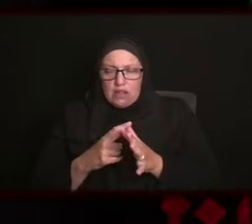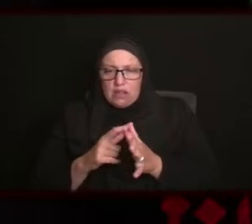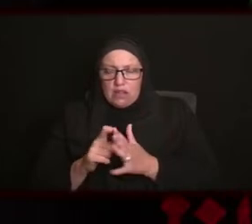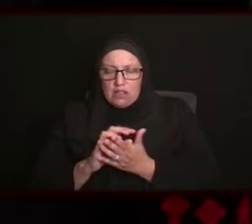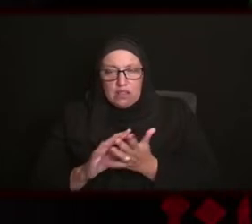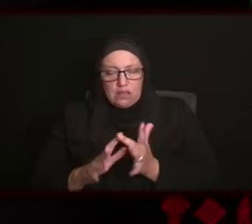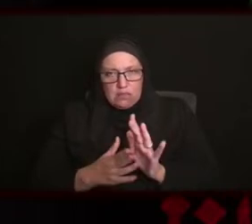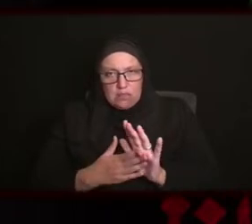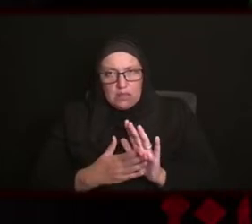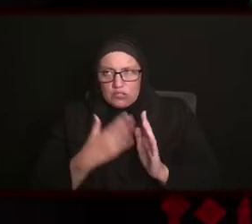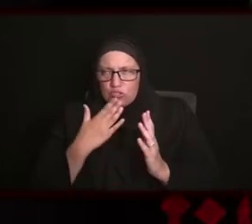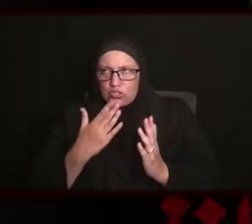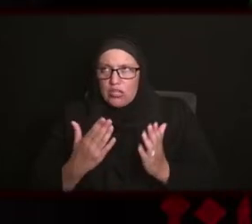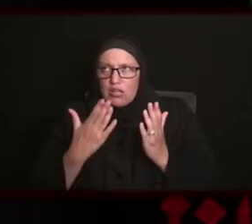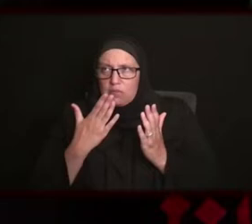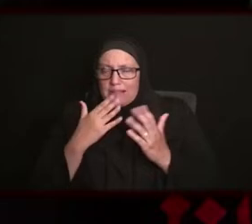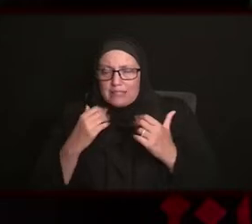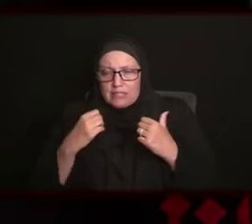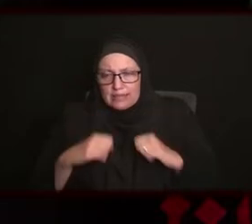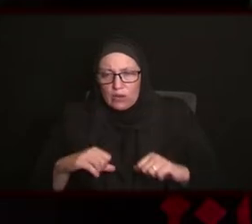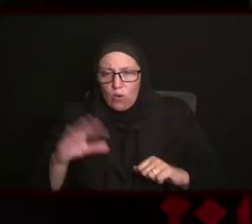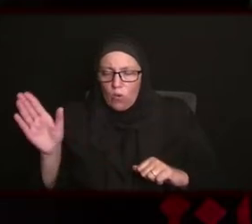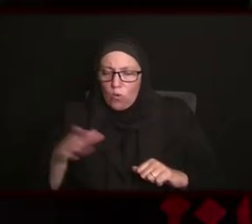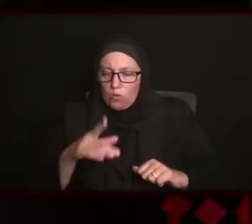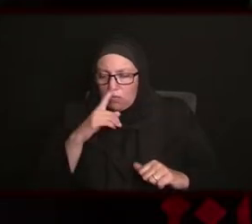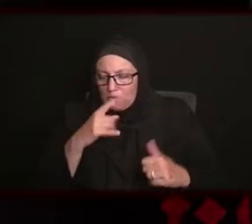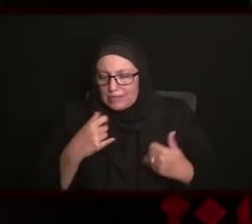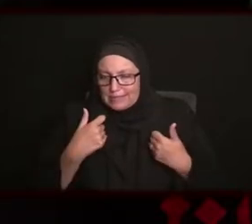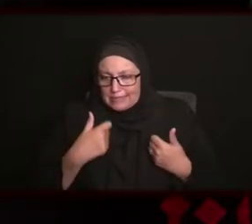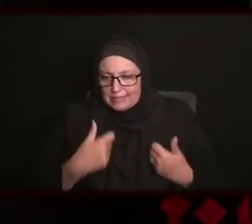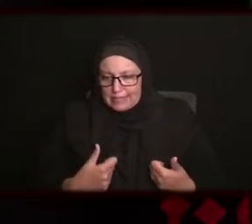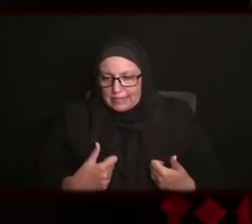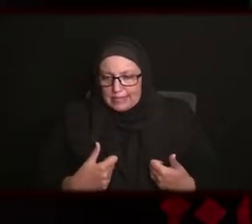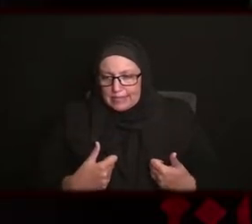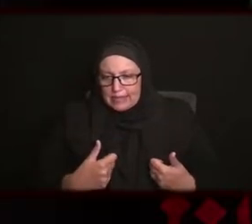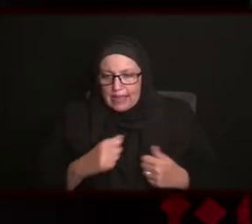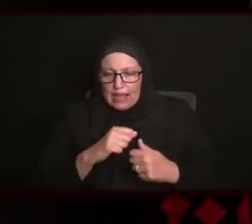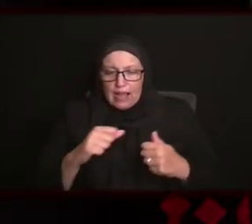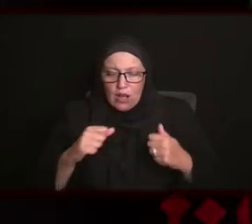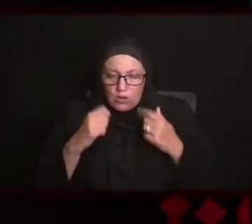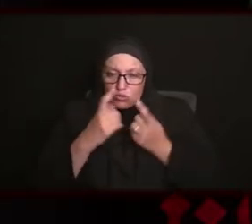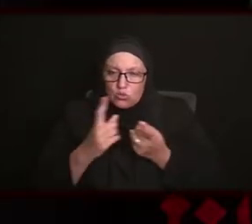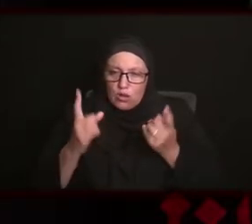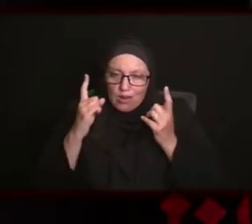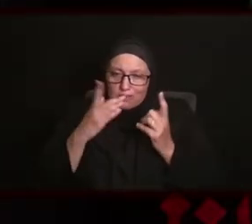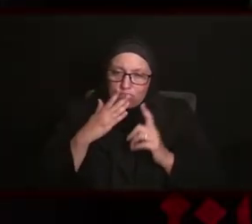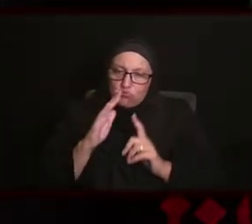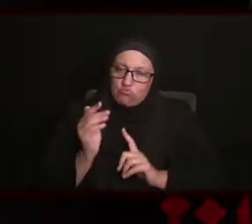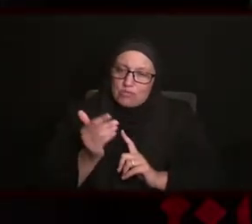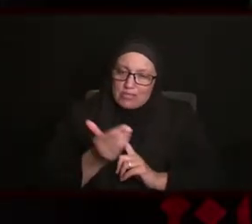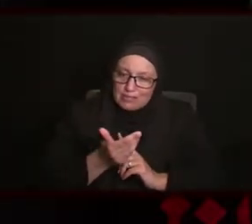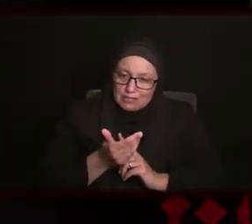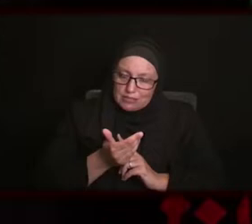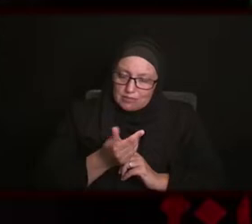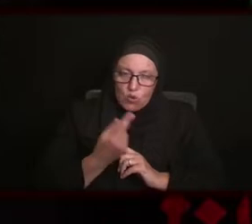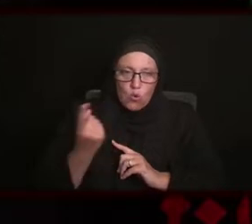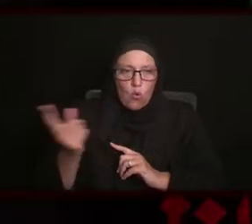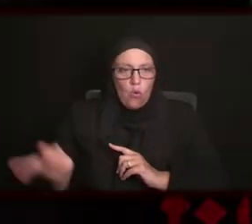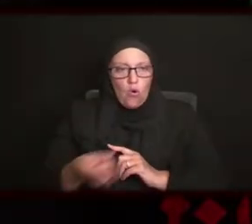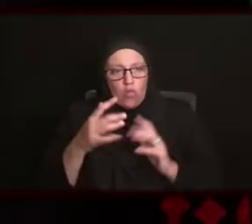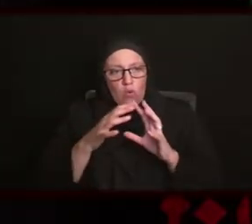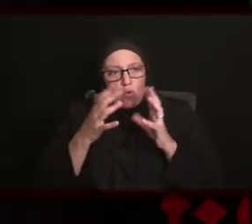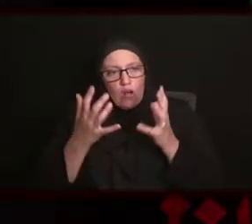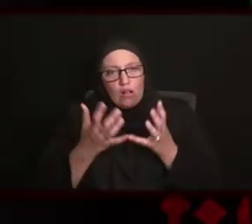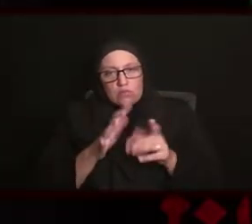the sick patients, to protect our maraja and scholars, to help all the oppressed people around the